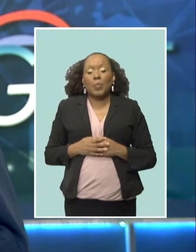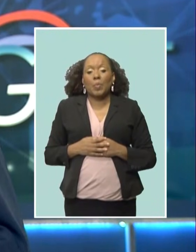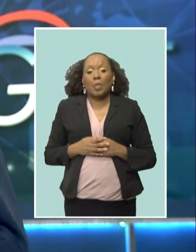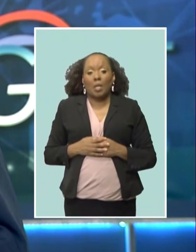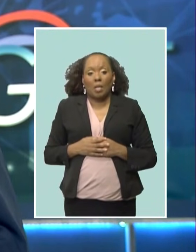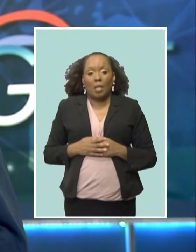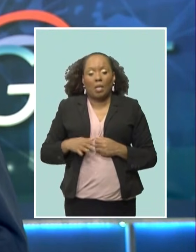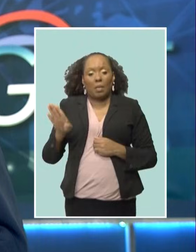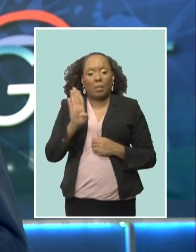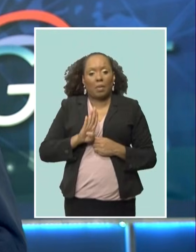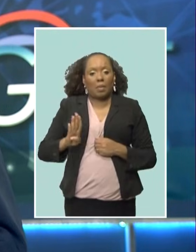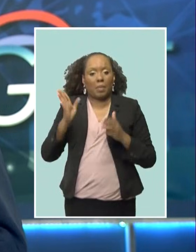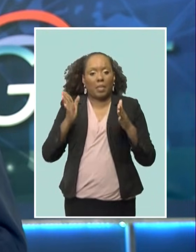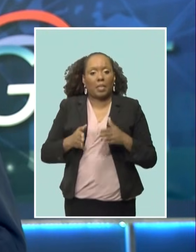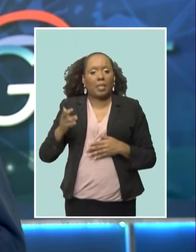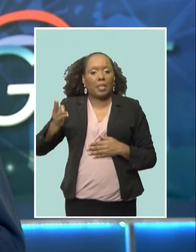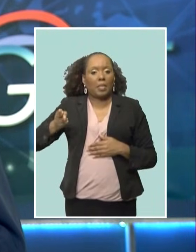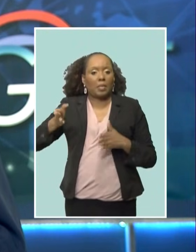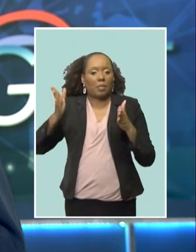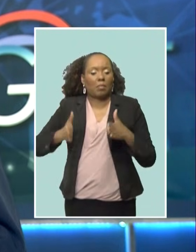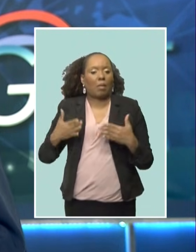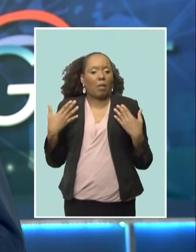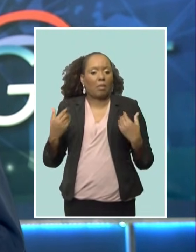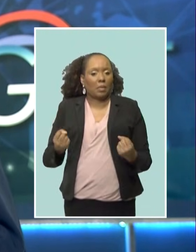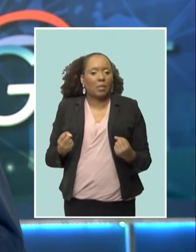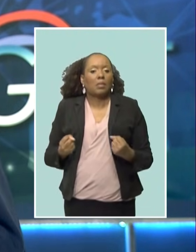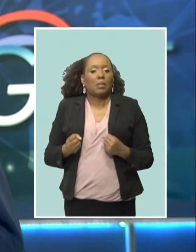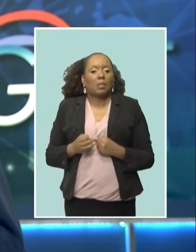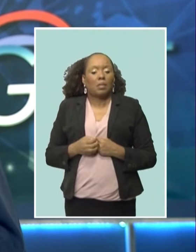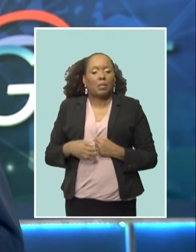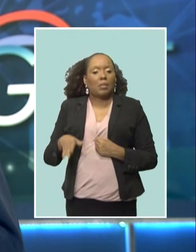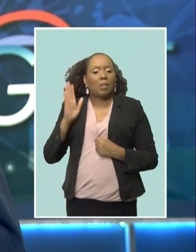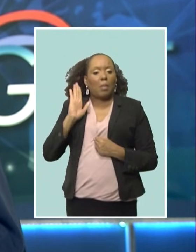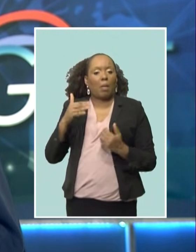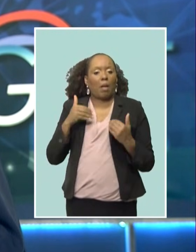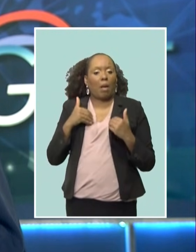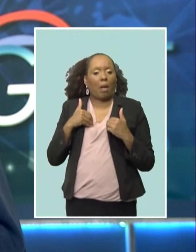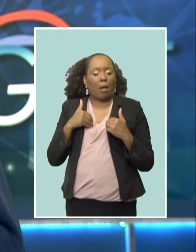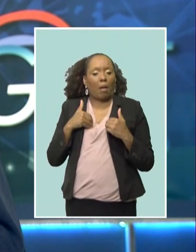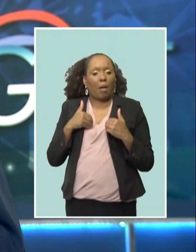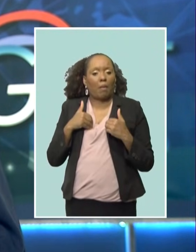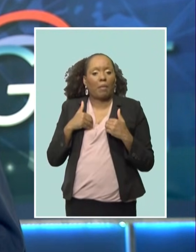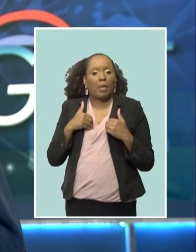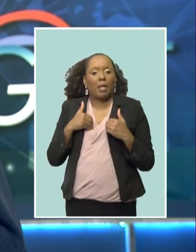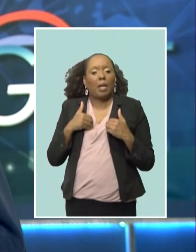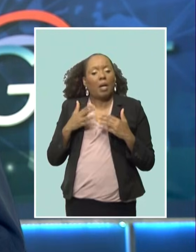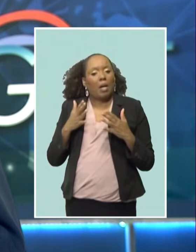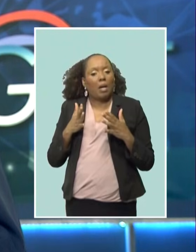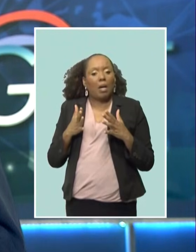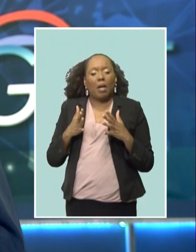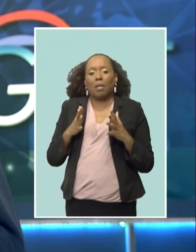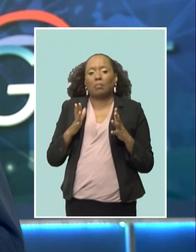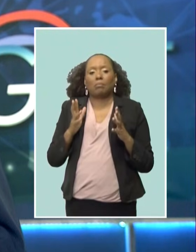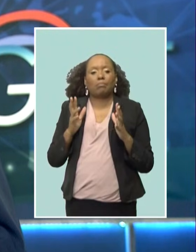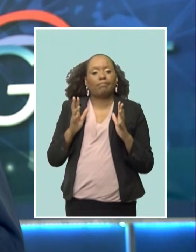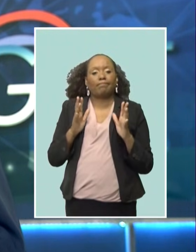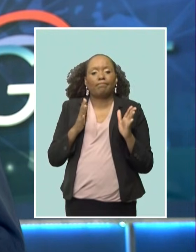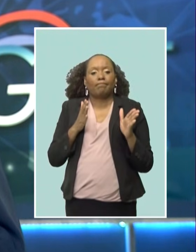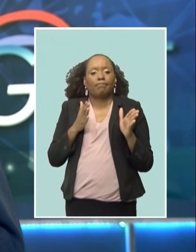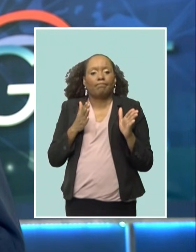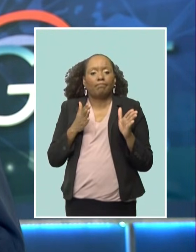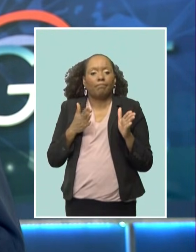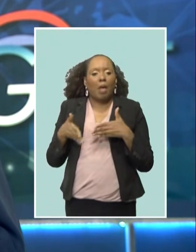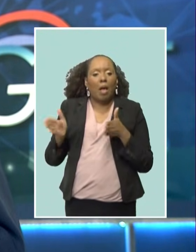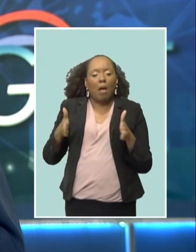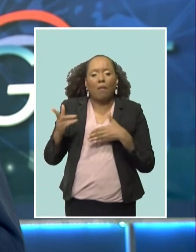A local historian is confident that at the end of the Standpipe series, a book will be penned, compiling all of the island's folk